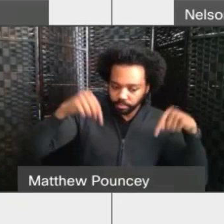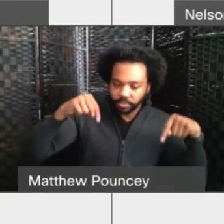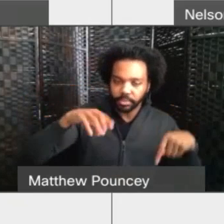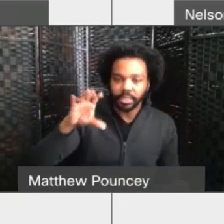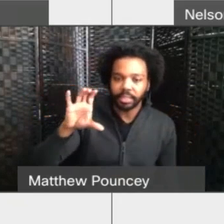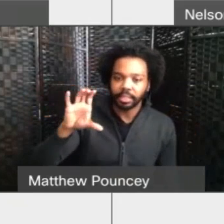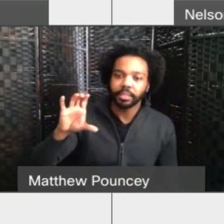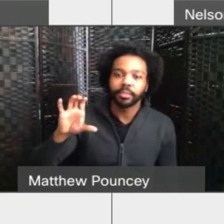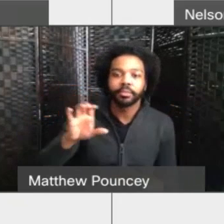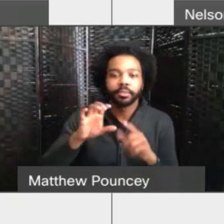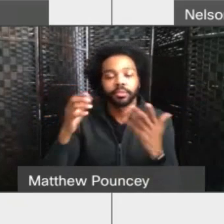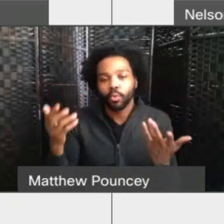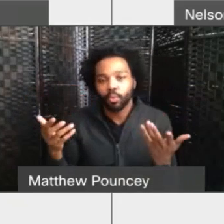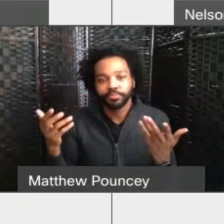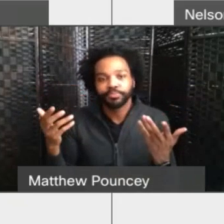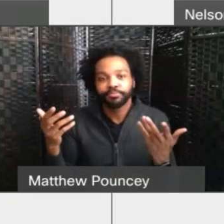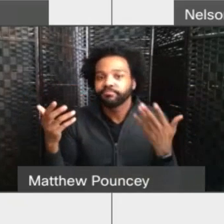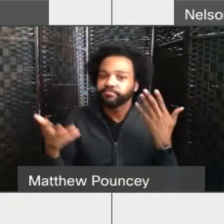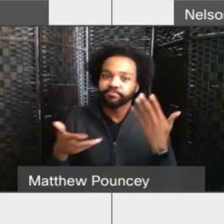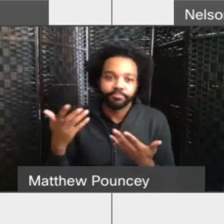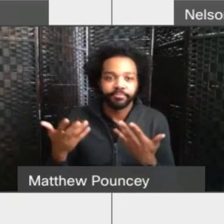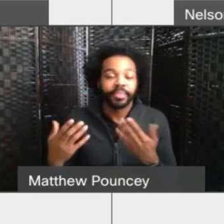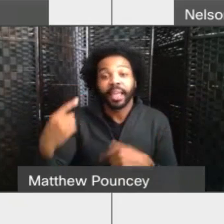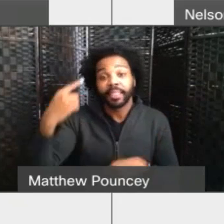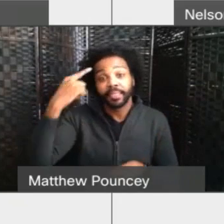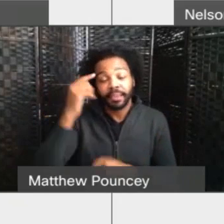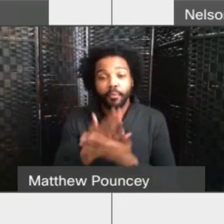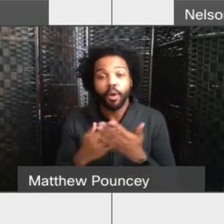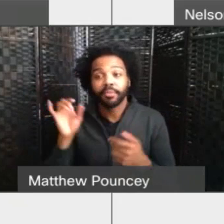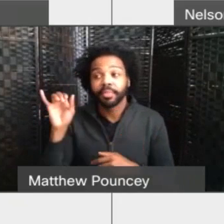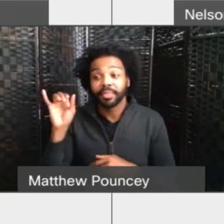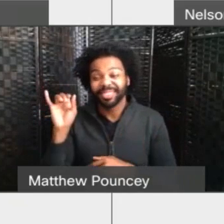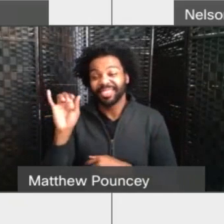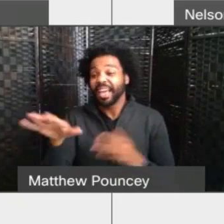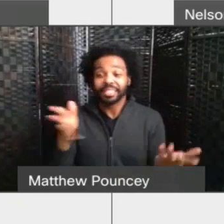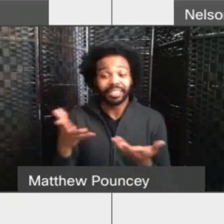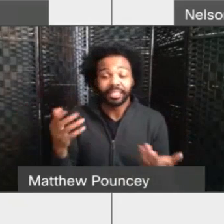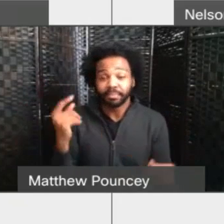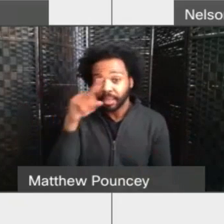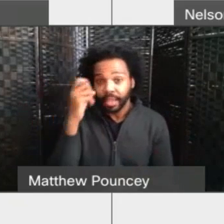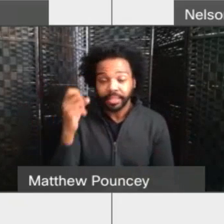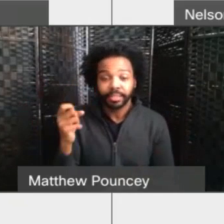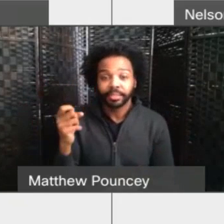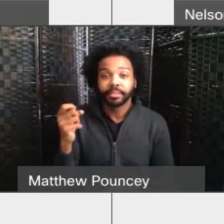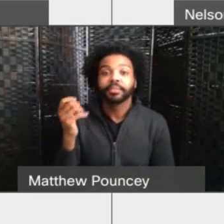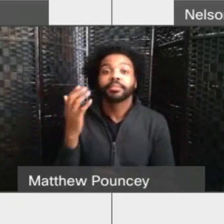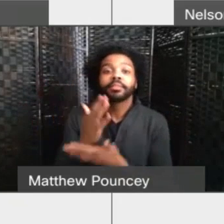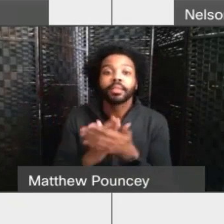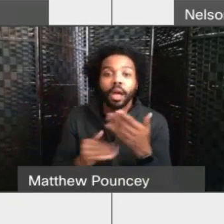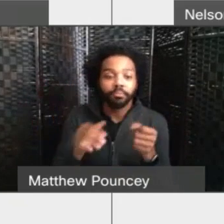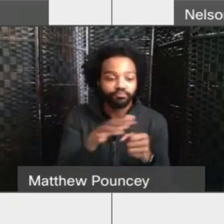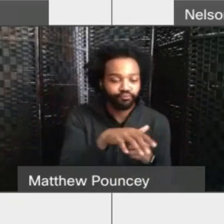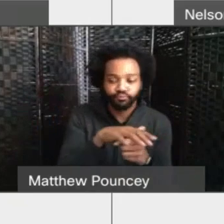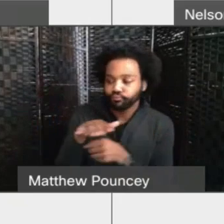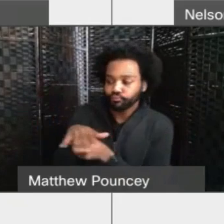So I think part of that was probably just that we are not seeing vaccine, is that in some jurisdictions, the